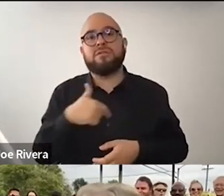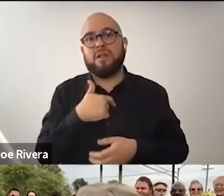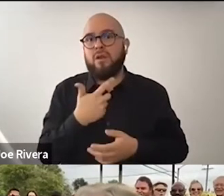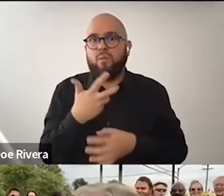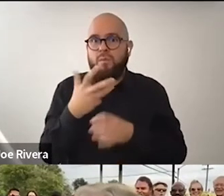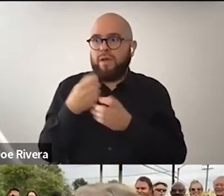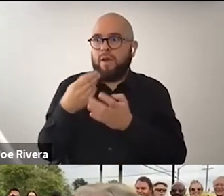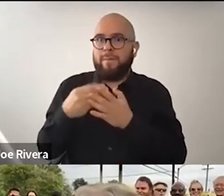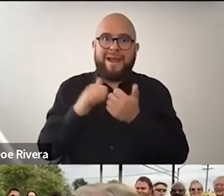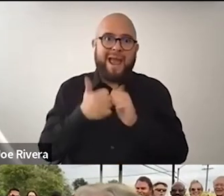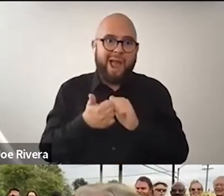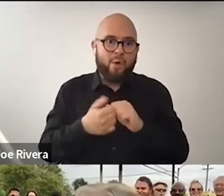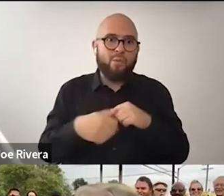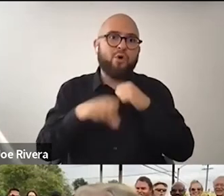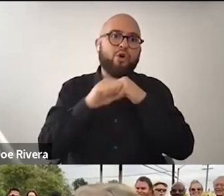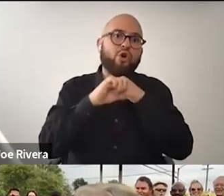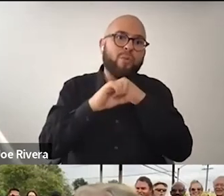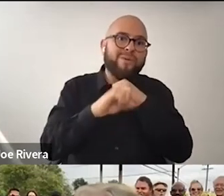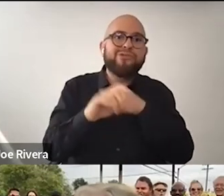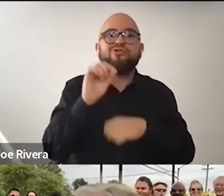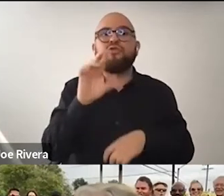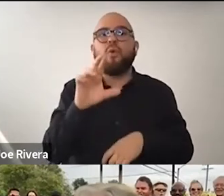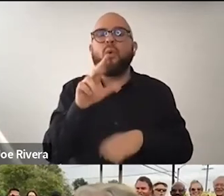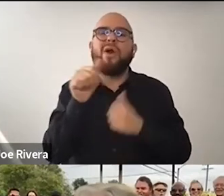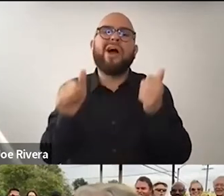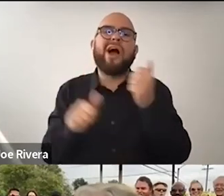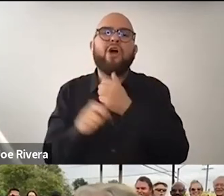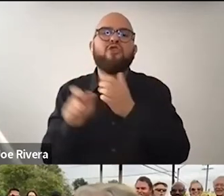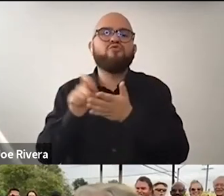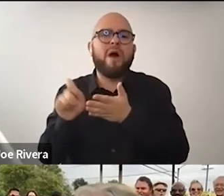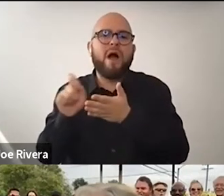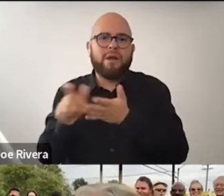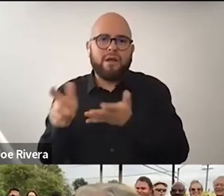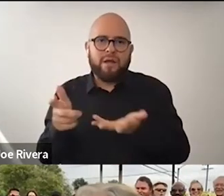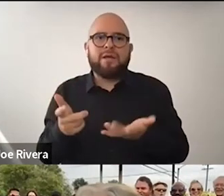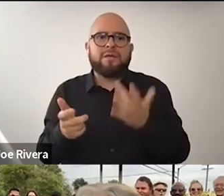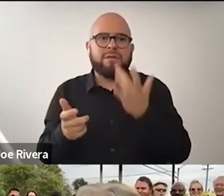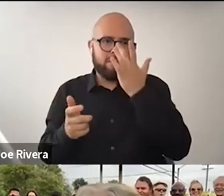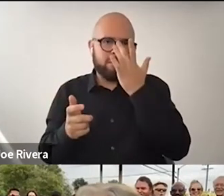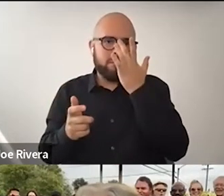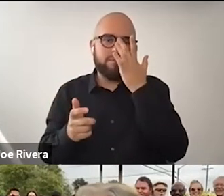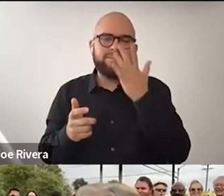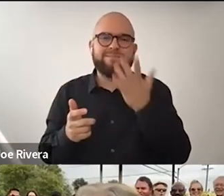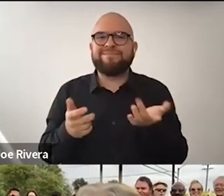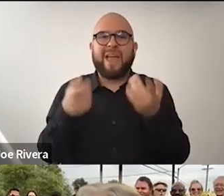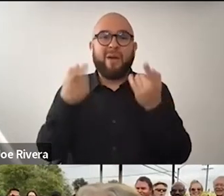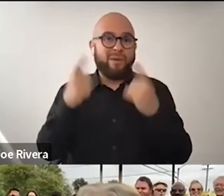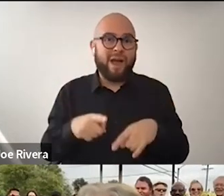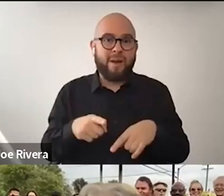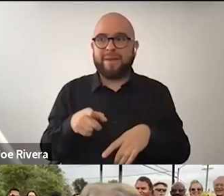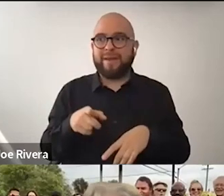from. And advertisers are just not going to put their money into